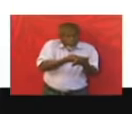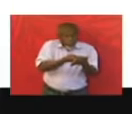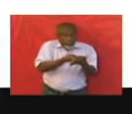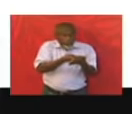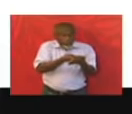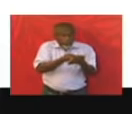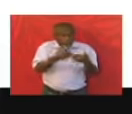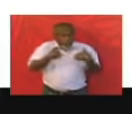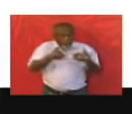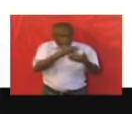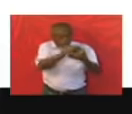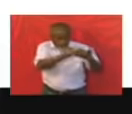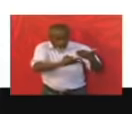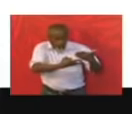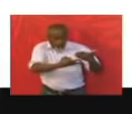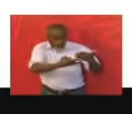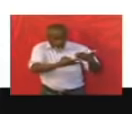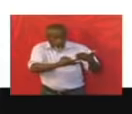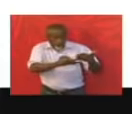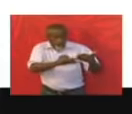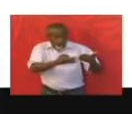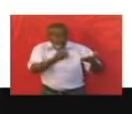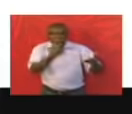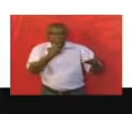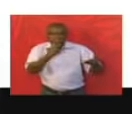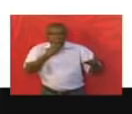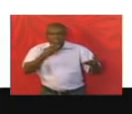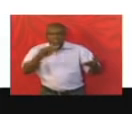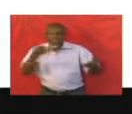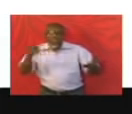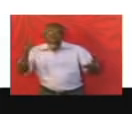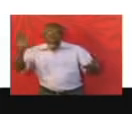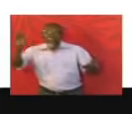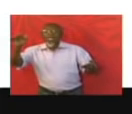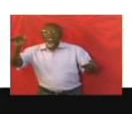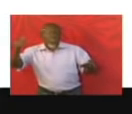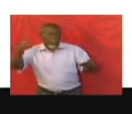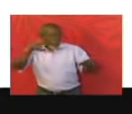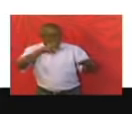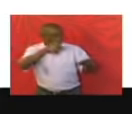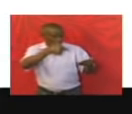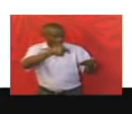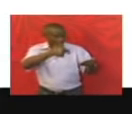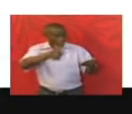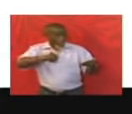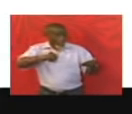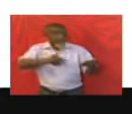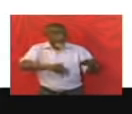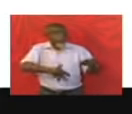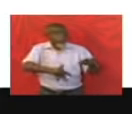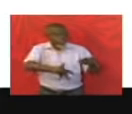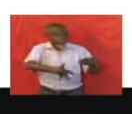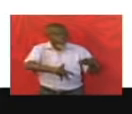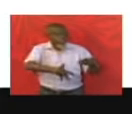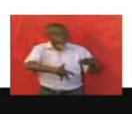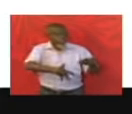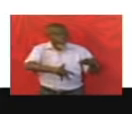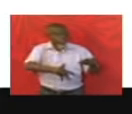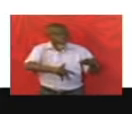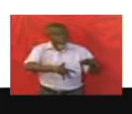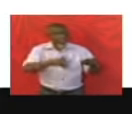form. You indicate to the ushers and the staff at the centers that you are pregnant, and they will assist